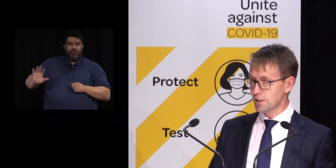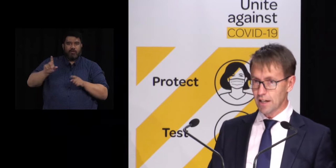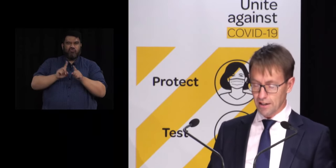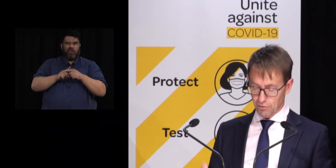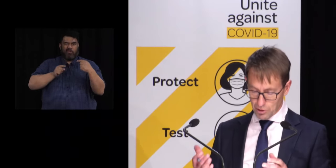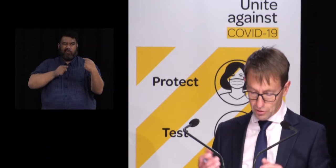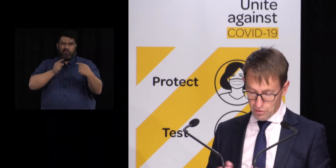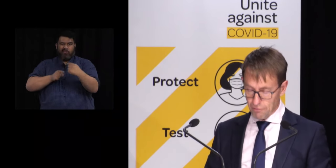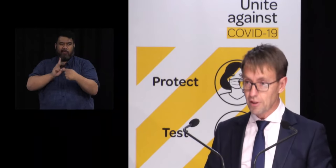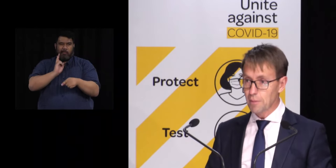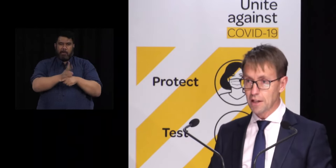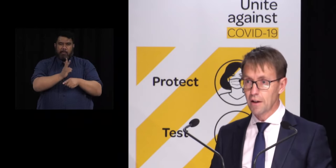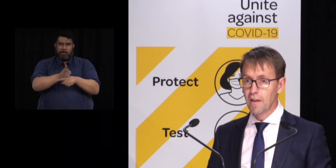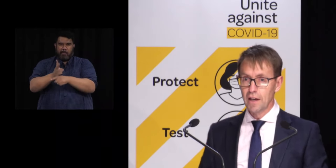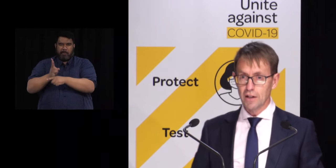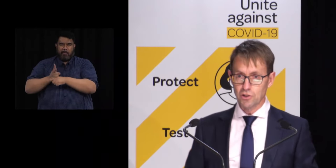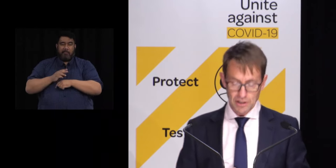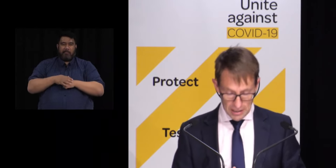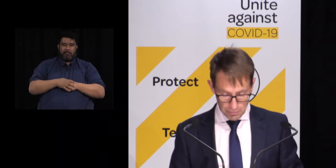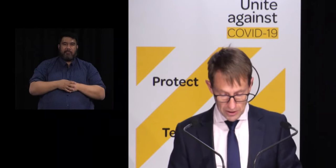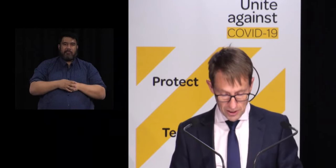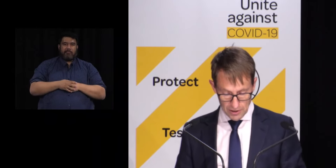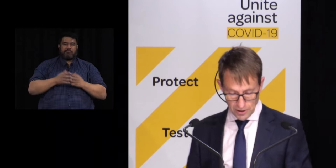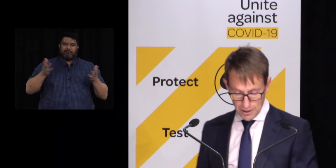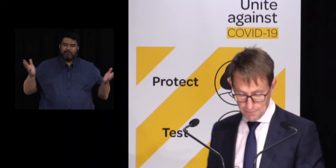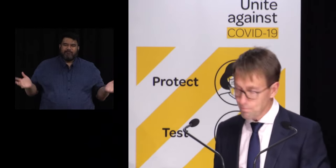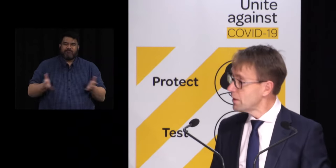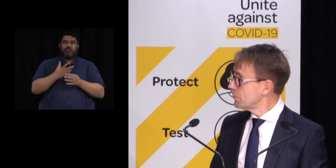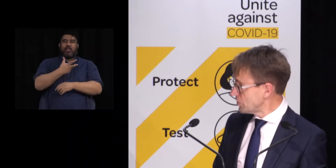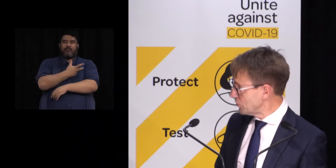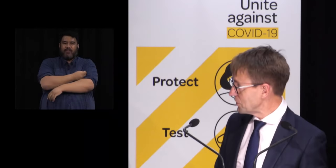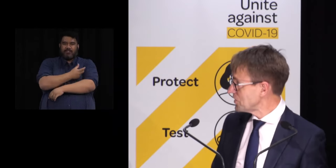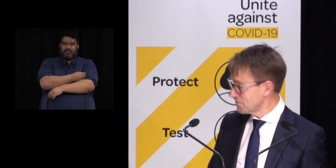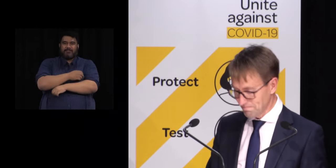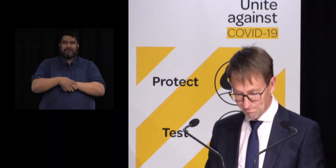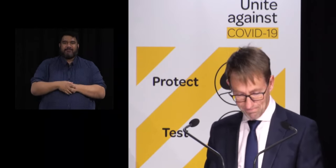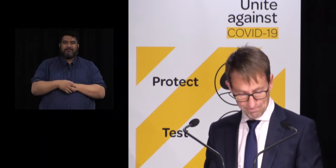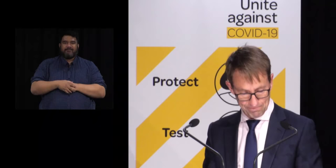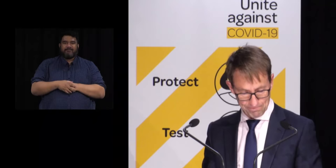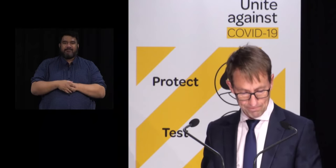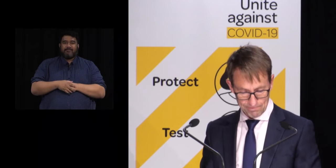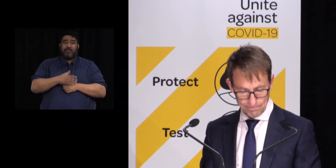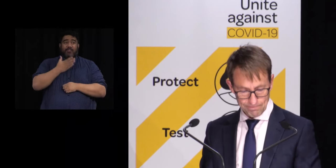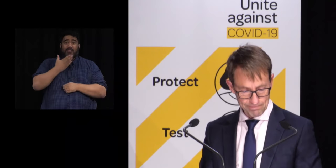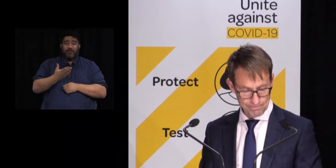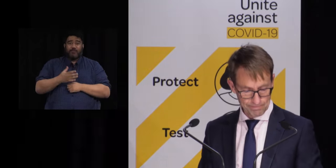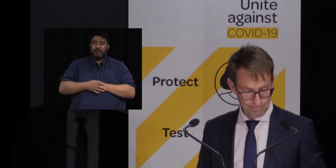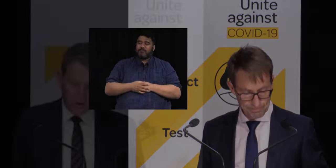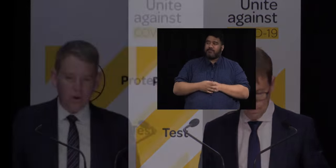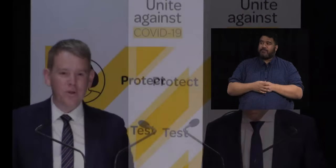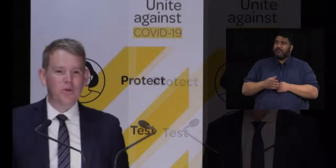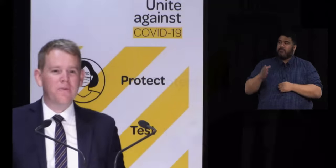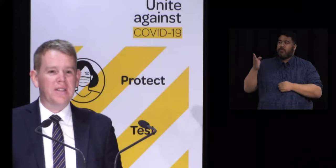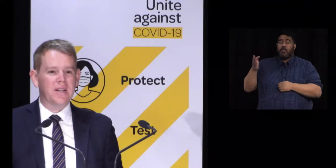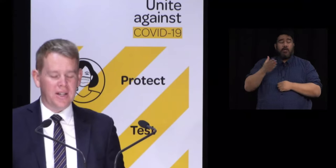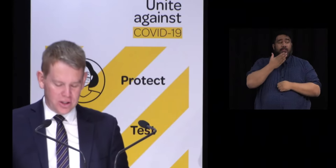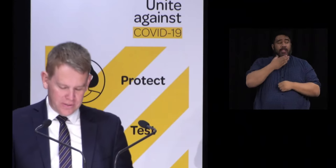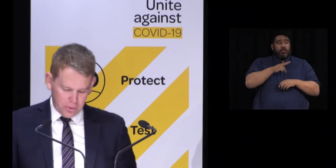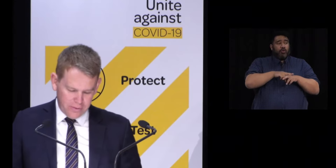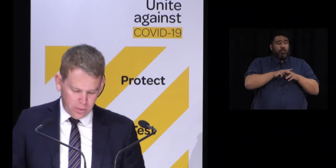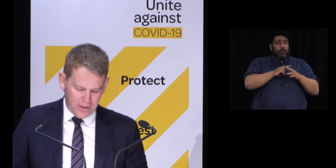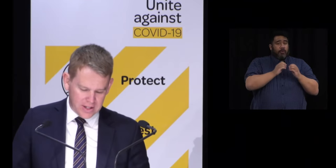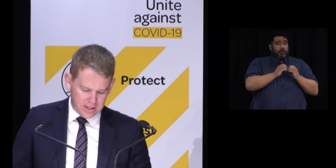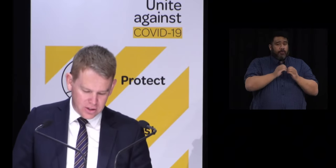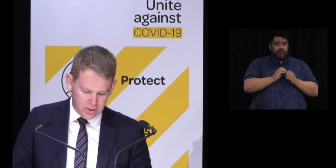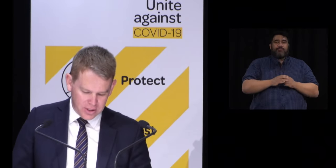as well as give them a good run for their money during the MPC this year. Back to you, Minister. Thank you, Dr Bloomfield. Moving on to vaccinations,